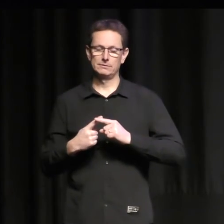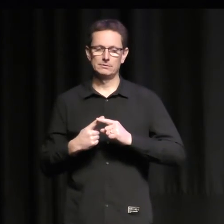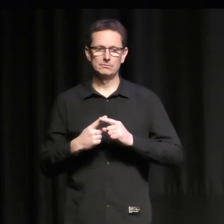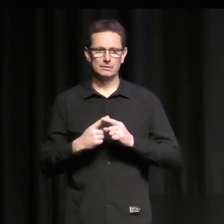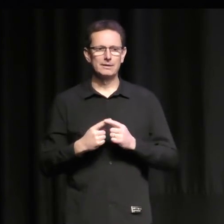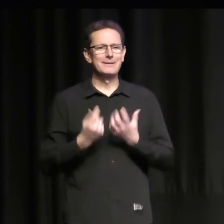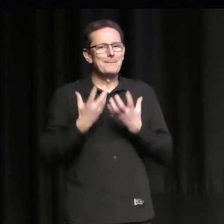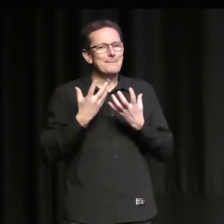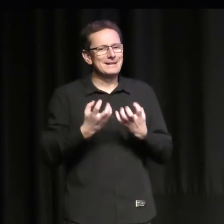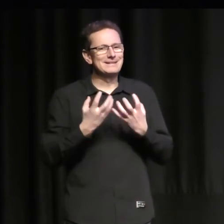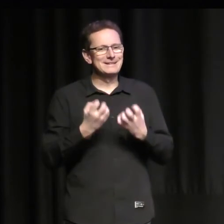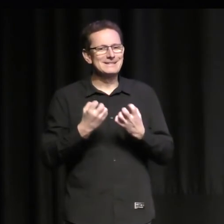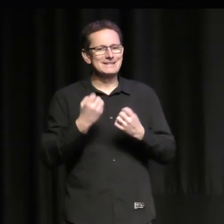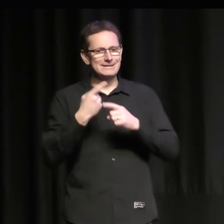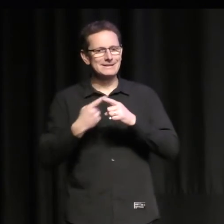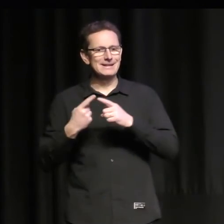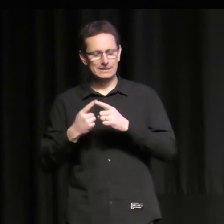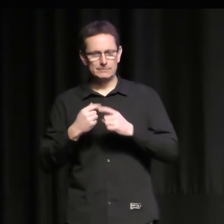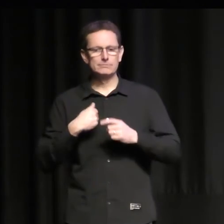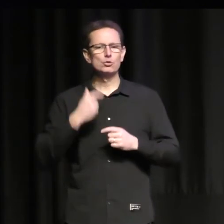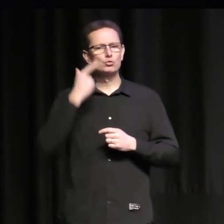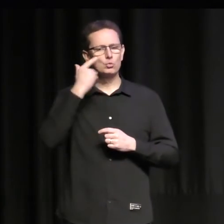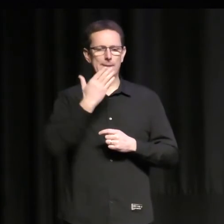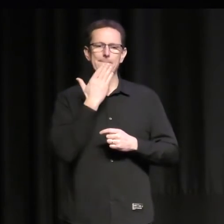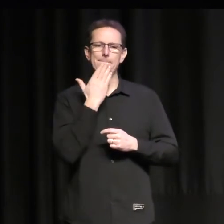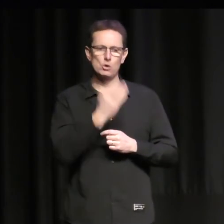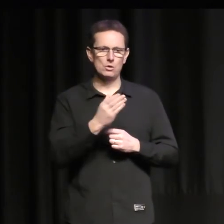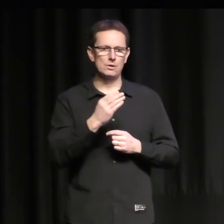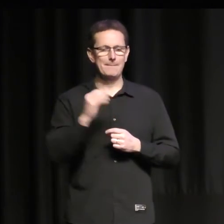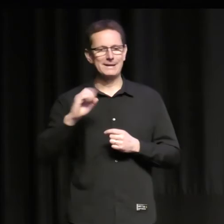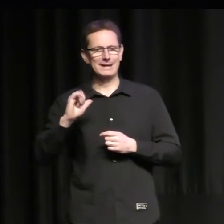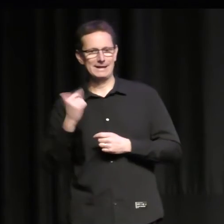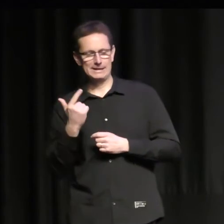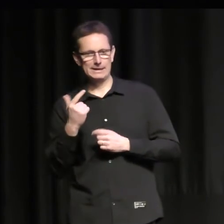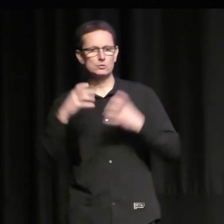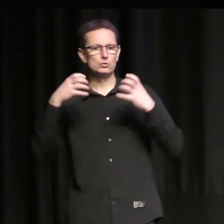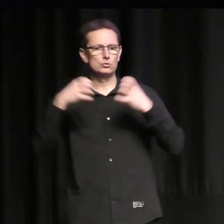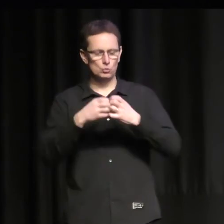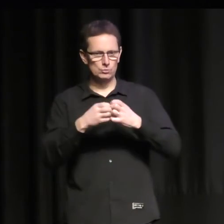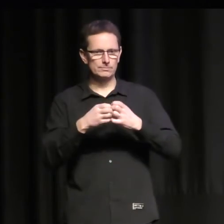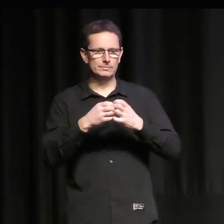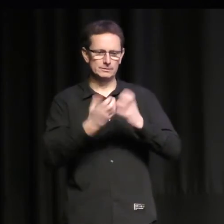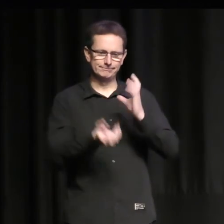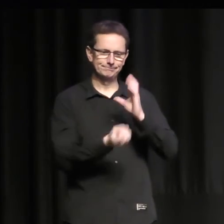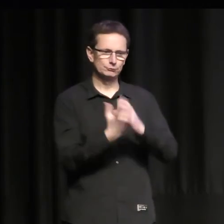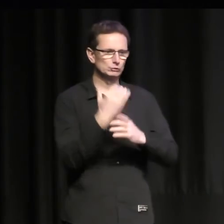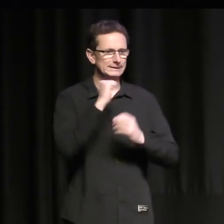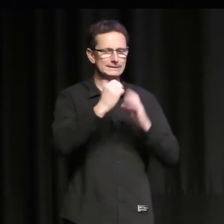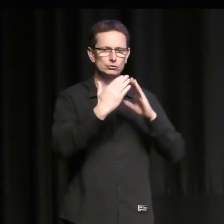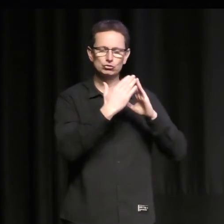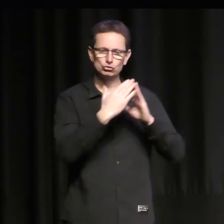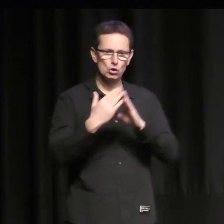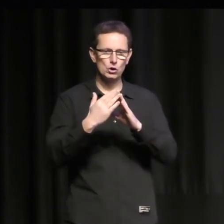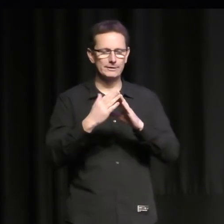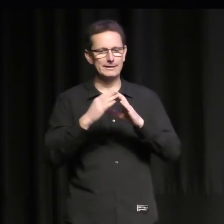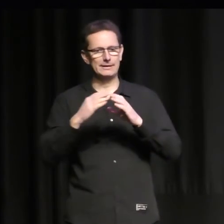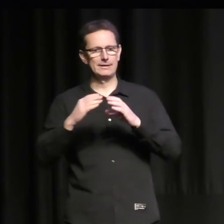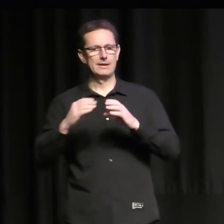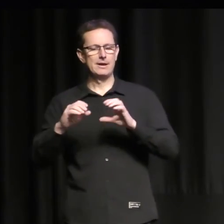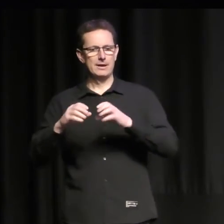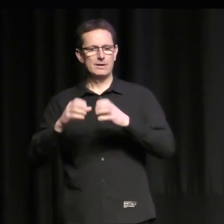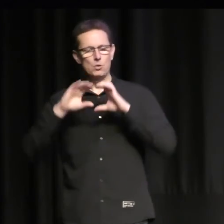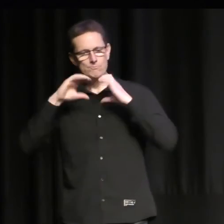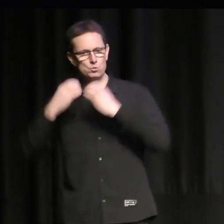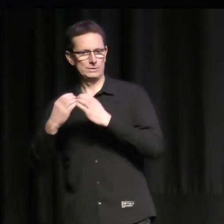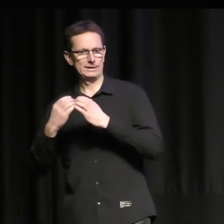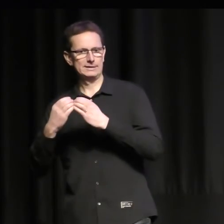practical things, I think it's very healthy if precariat groups are setting up in towns, in communities, and either becoming